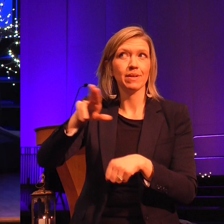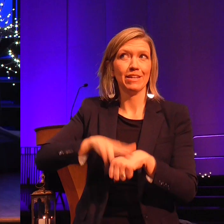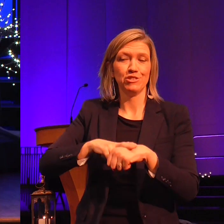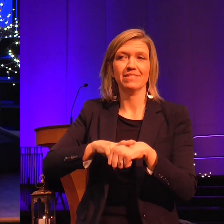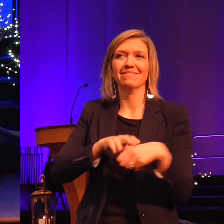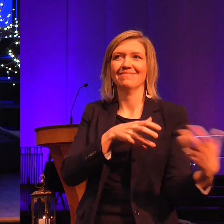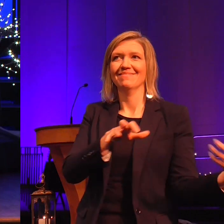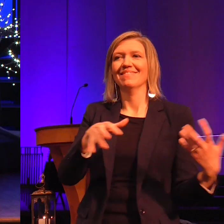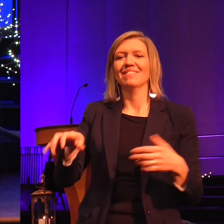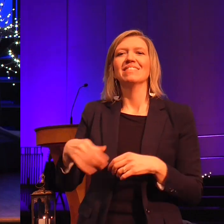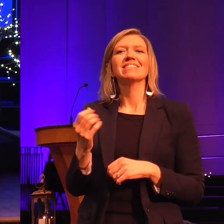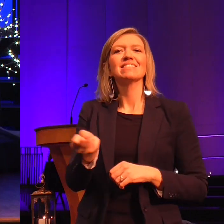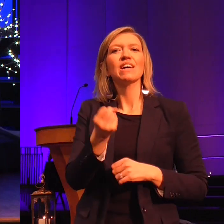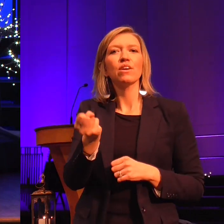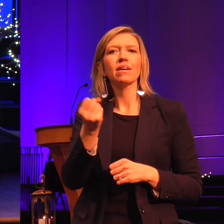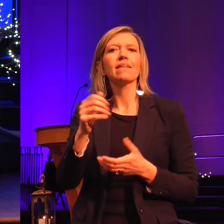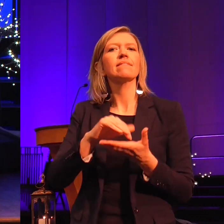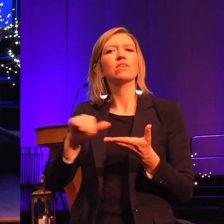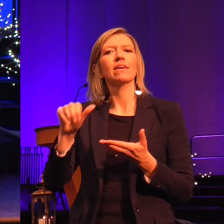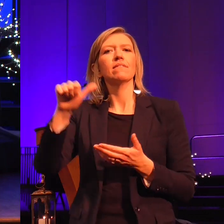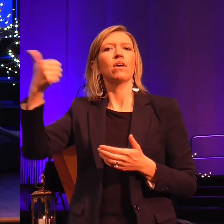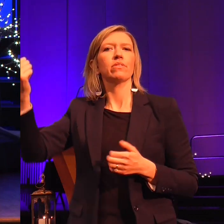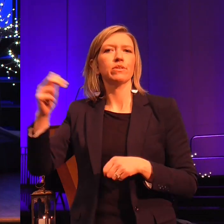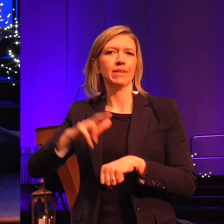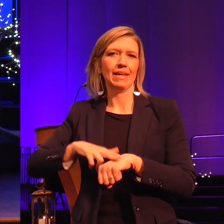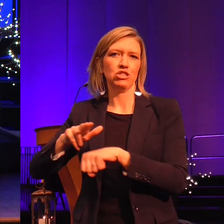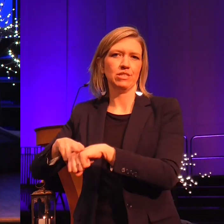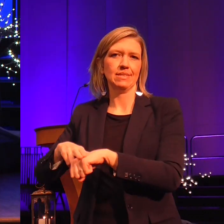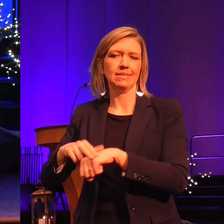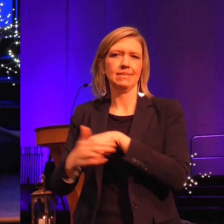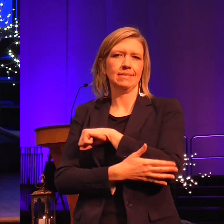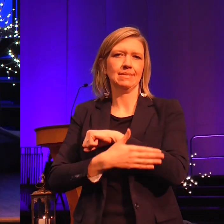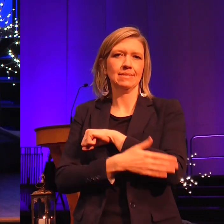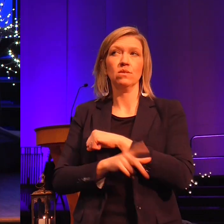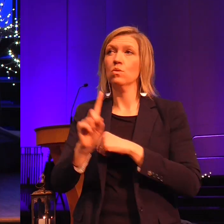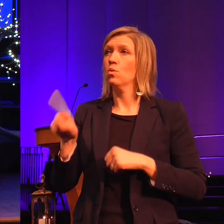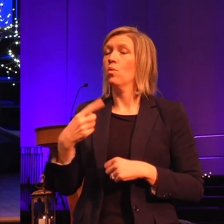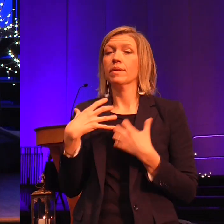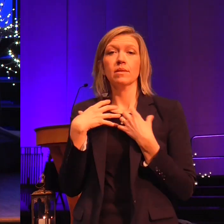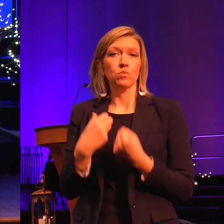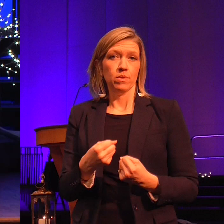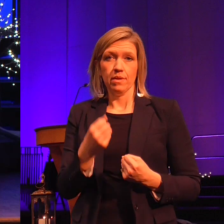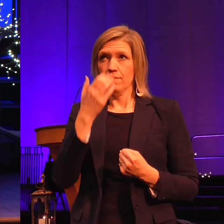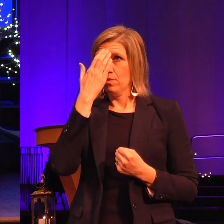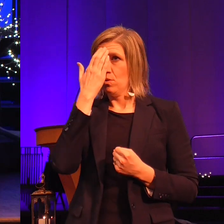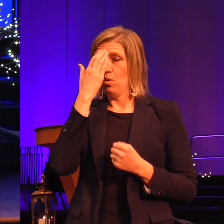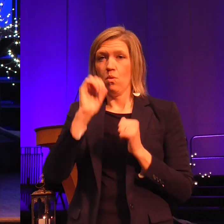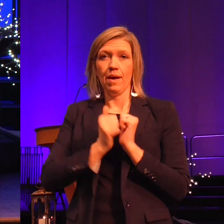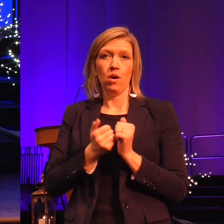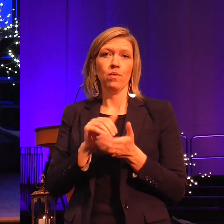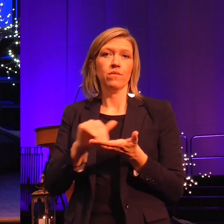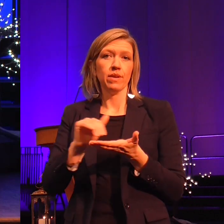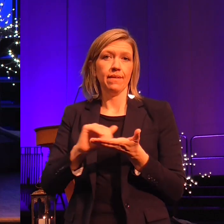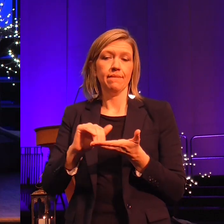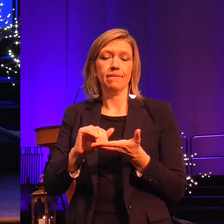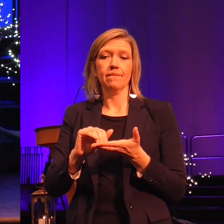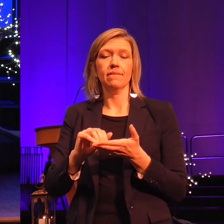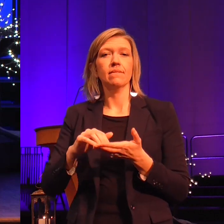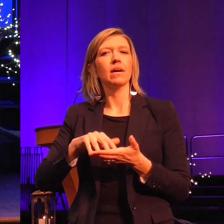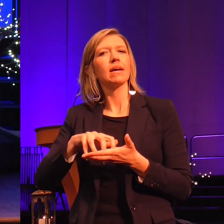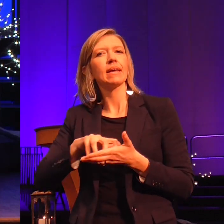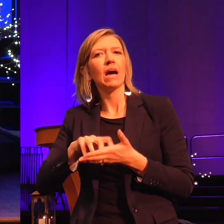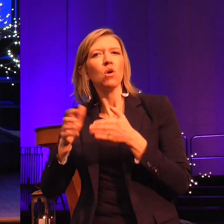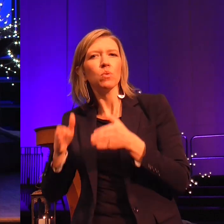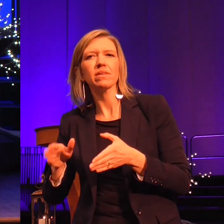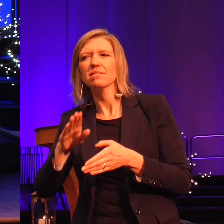And Saturday, forgive other nations. Only the brave know how to forgive. A coward never forgives. It is